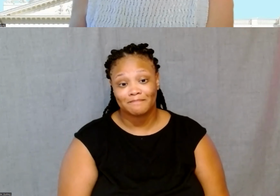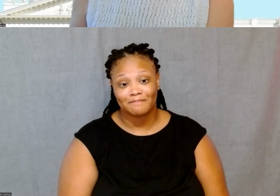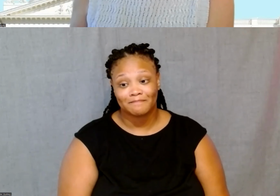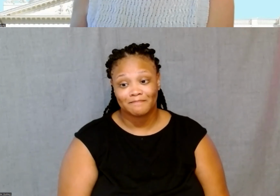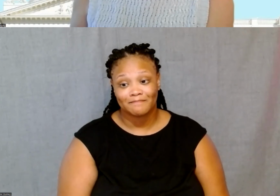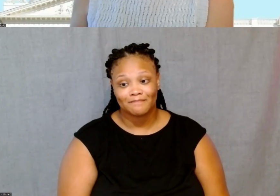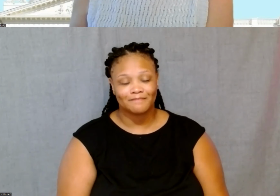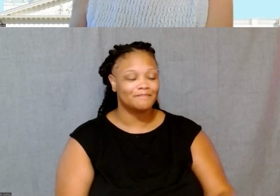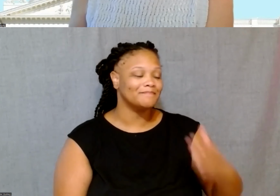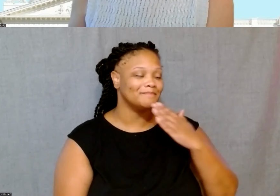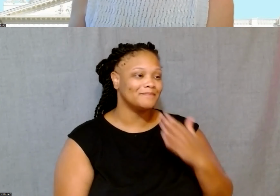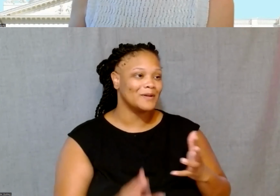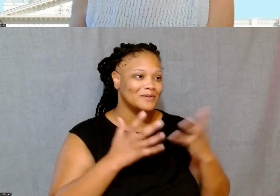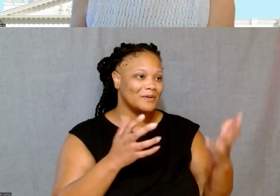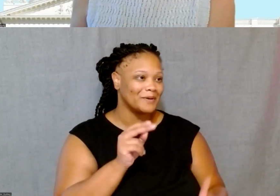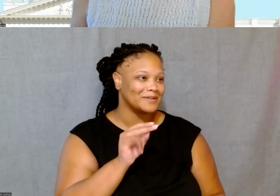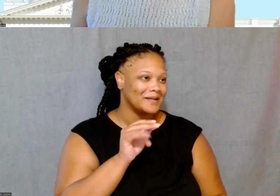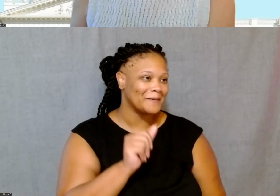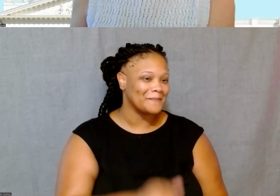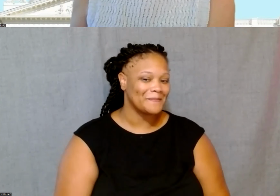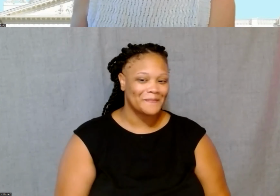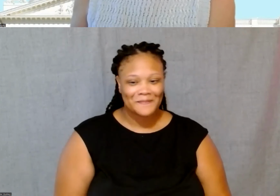Thank you so much.